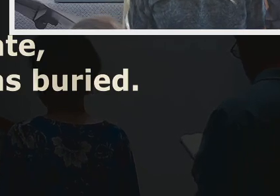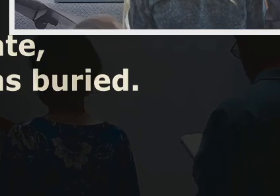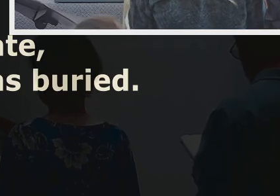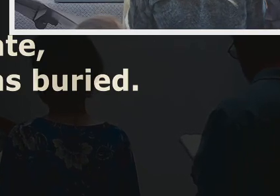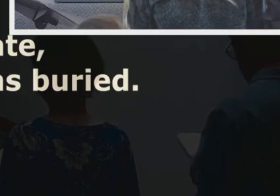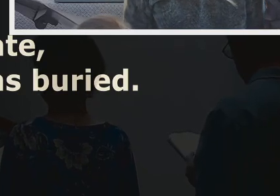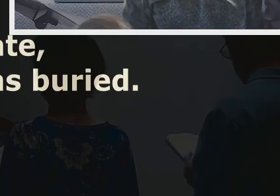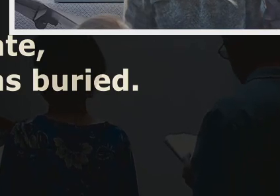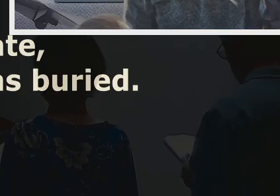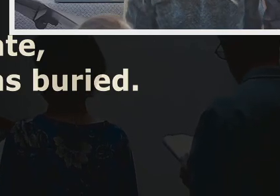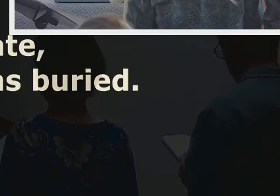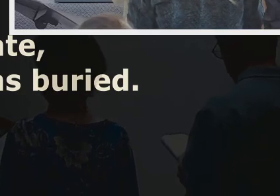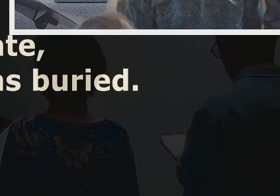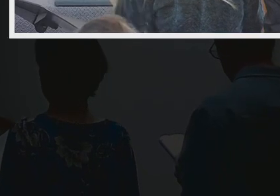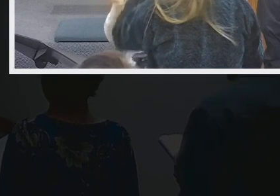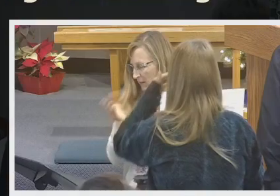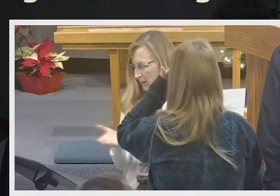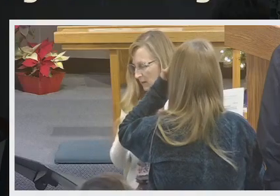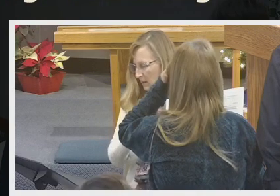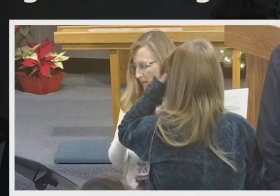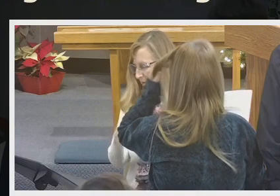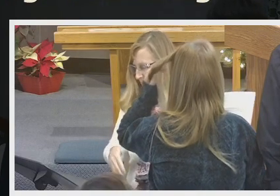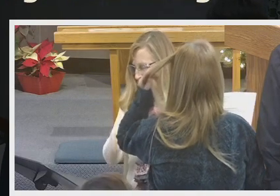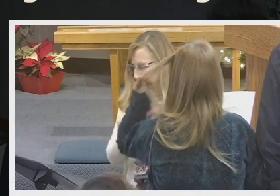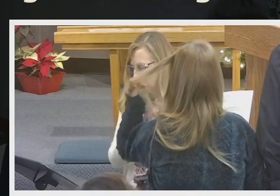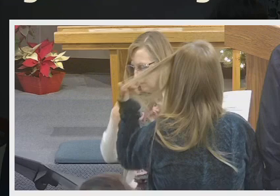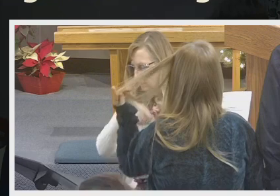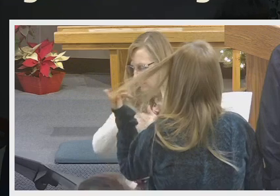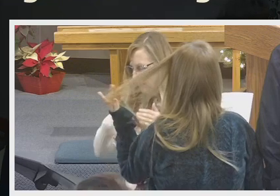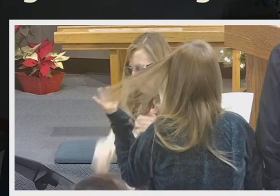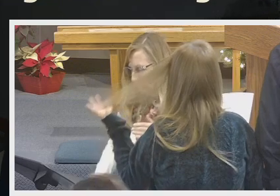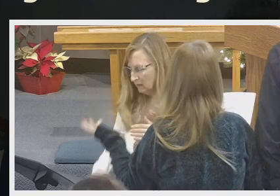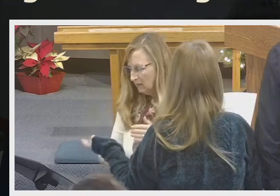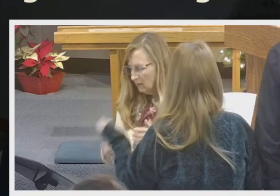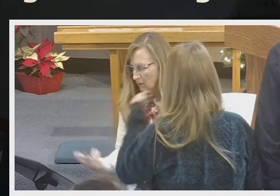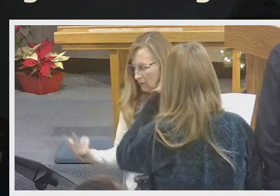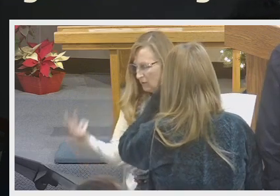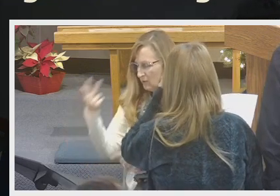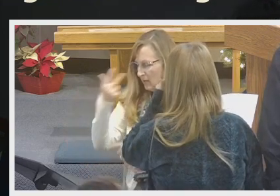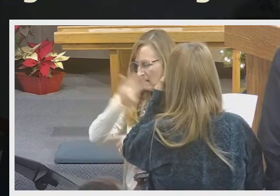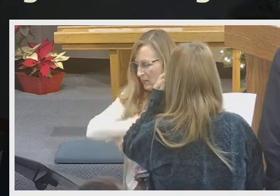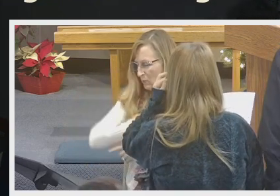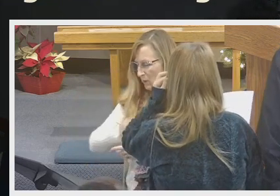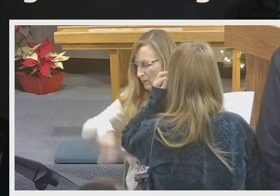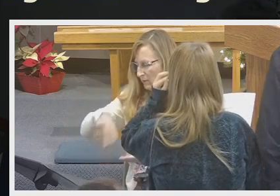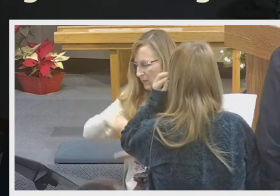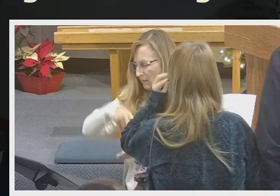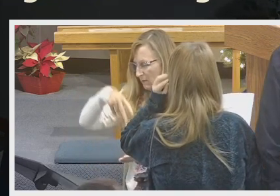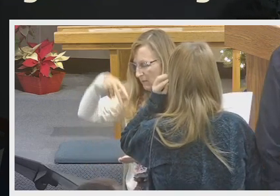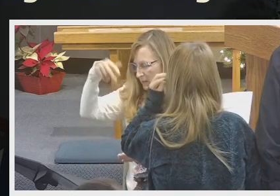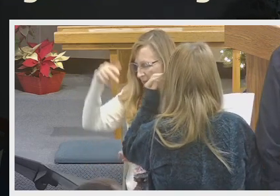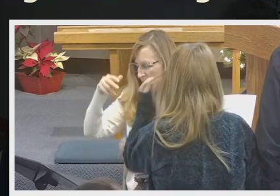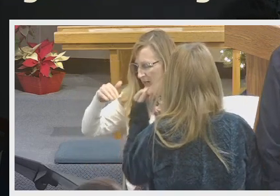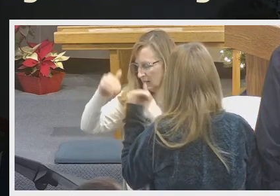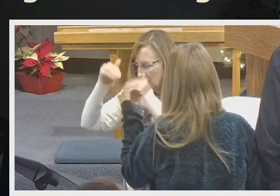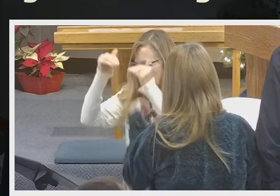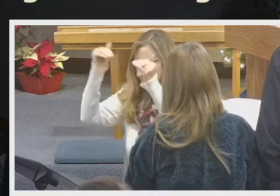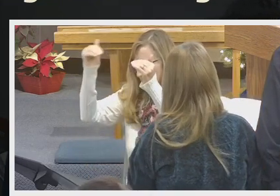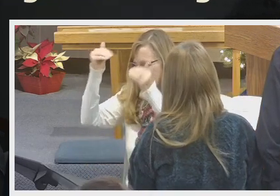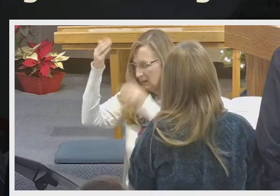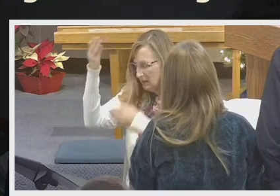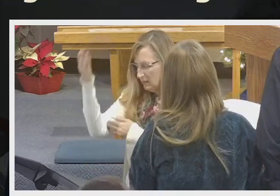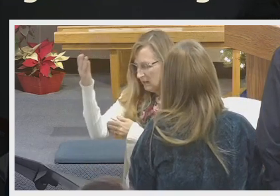was crucified, died, and was buried. He descended into hell. The third day he rose again from the dead.